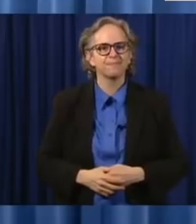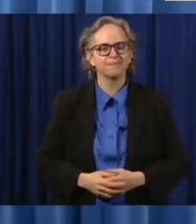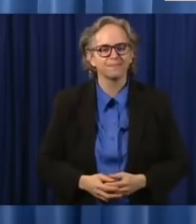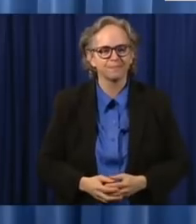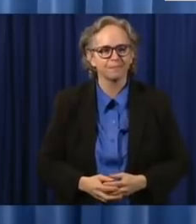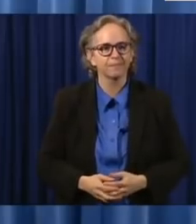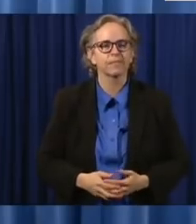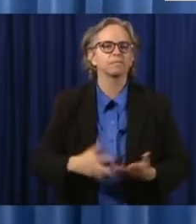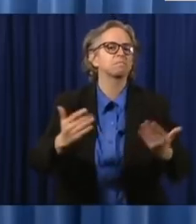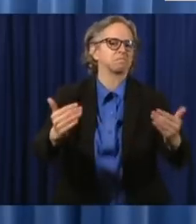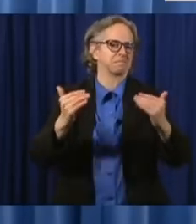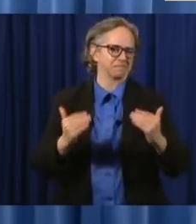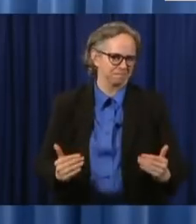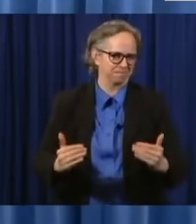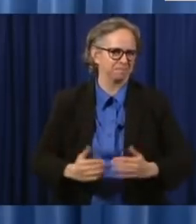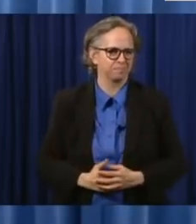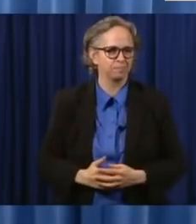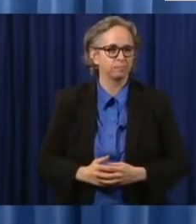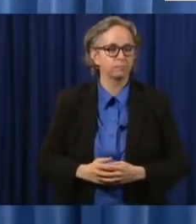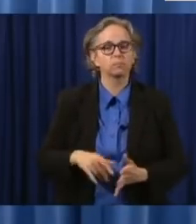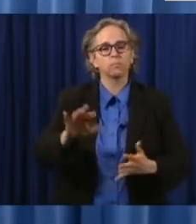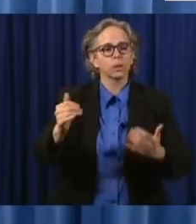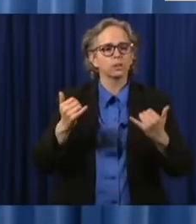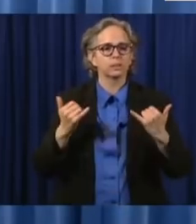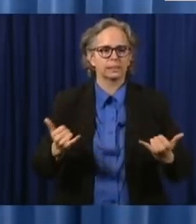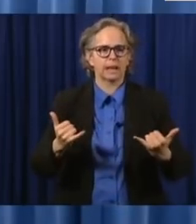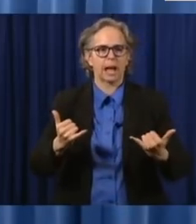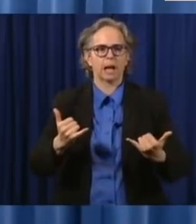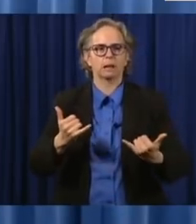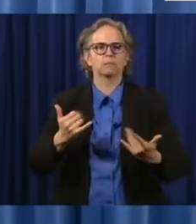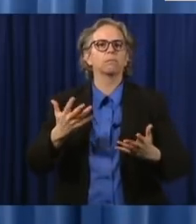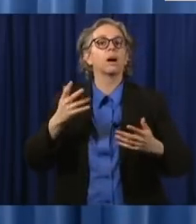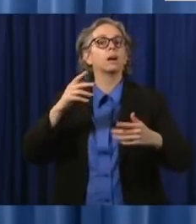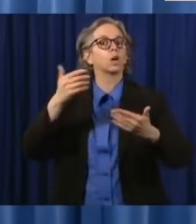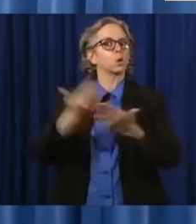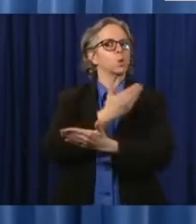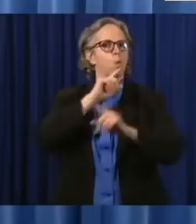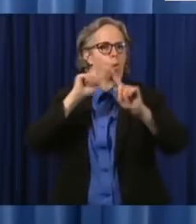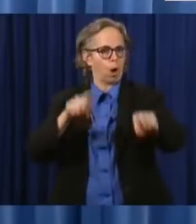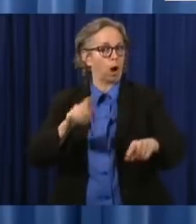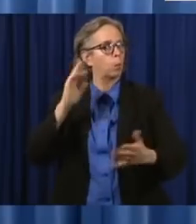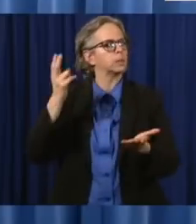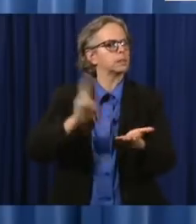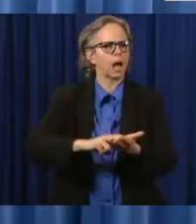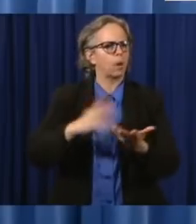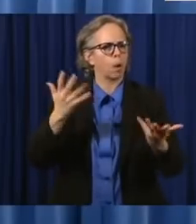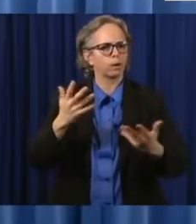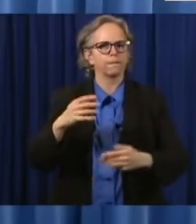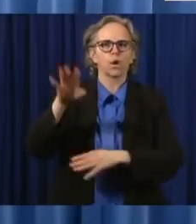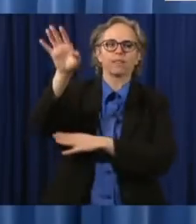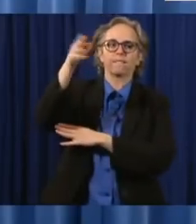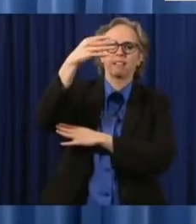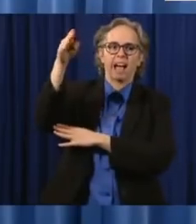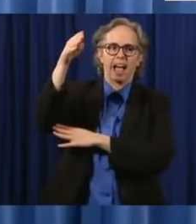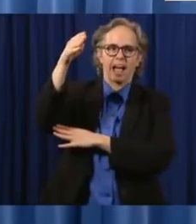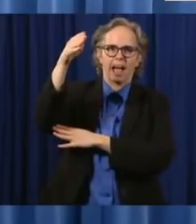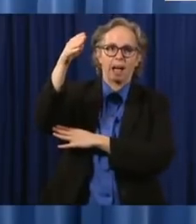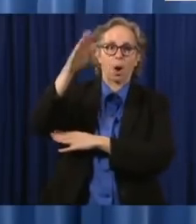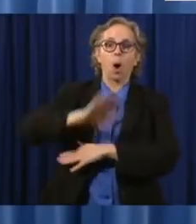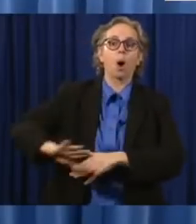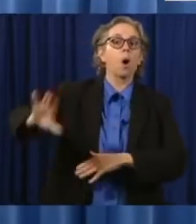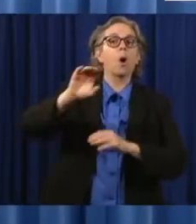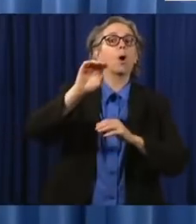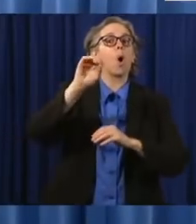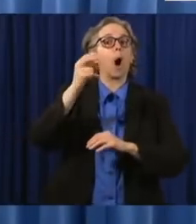I am signing an order today to lower flags across the state of Ohio to half